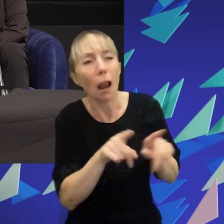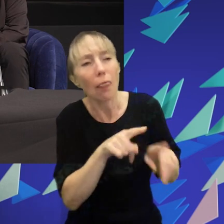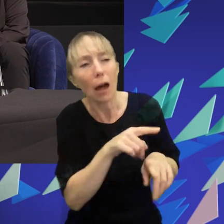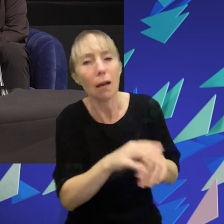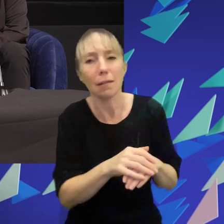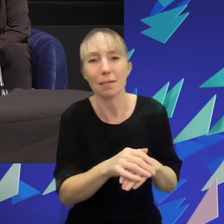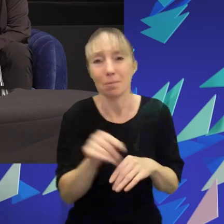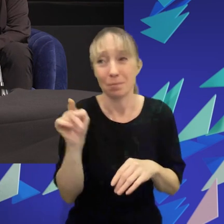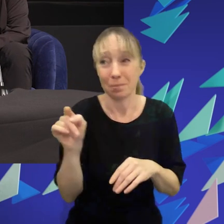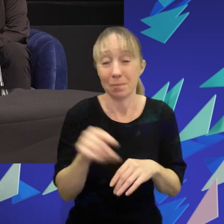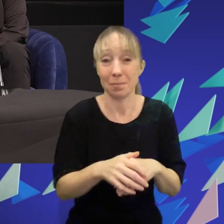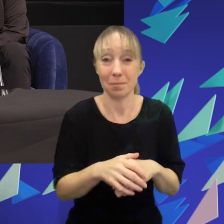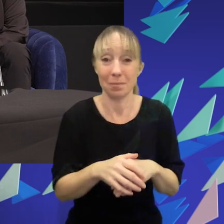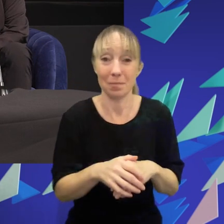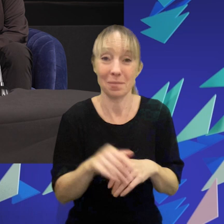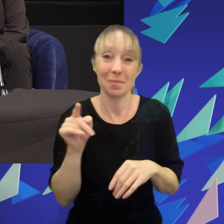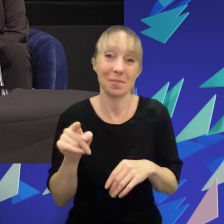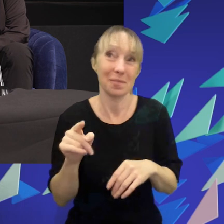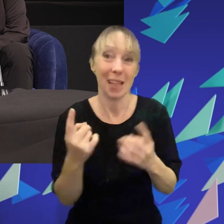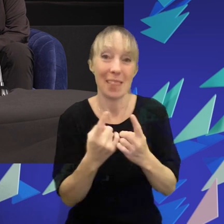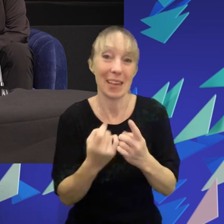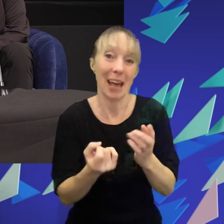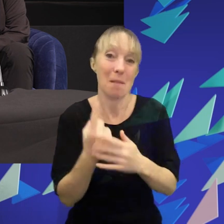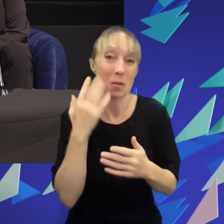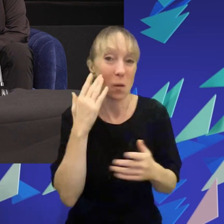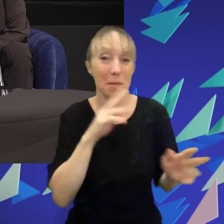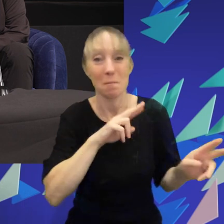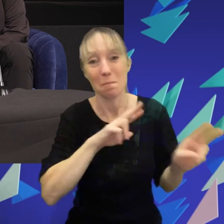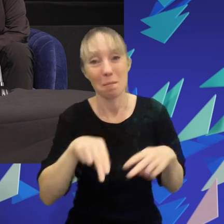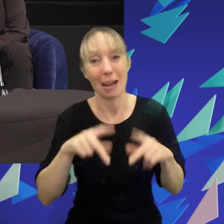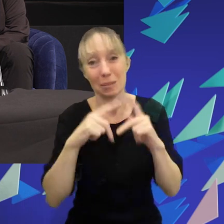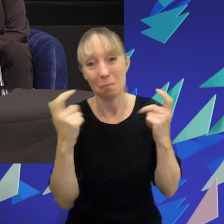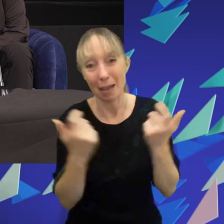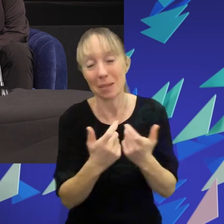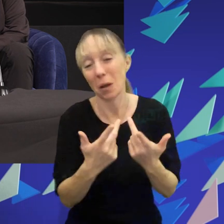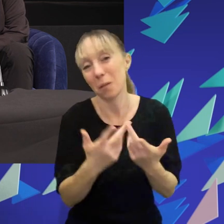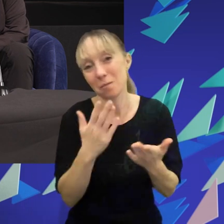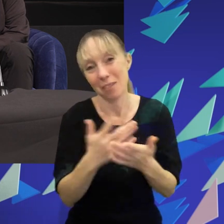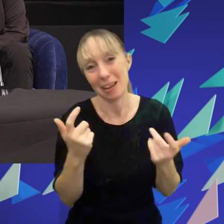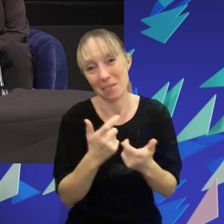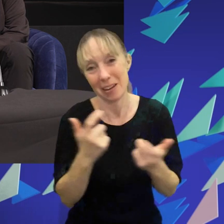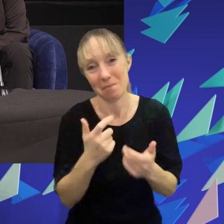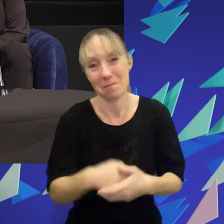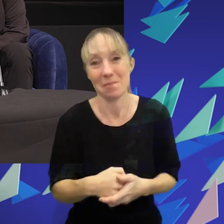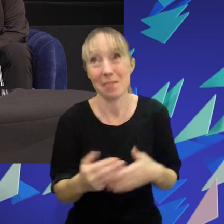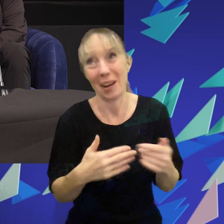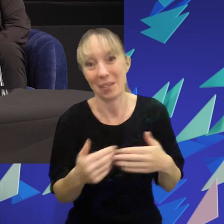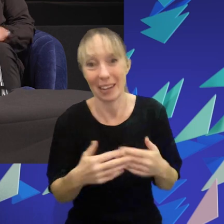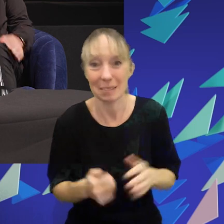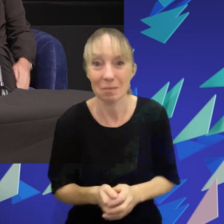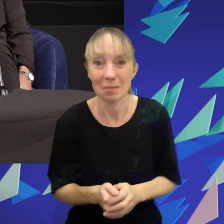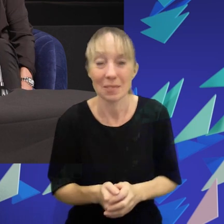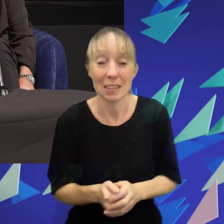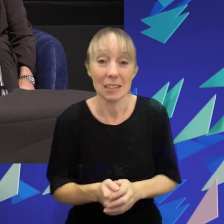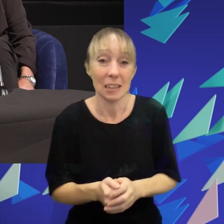And I said, you are, anyway, that kind of things happened when I returned to Mexico, a lot of them, and it was very, very funny. Anyway.